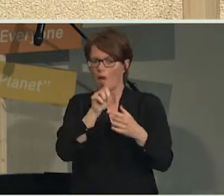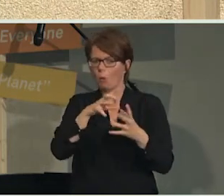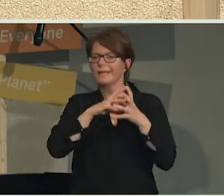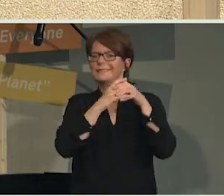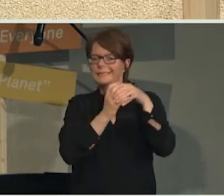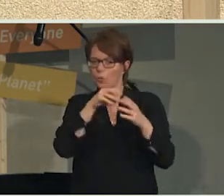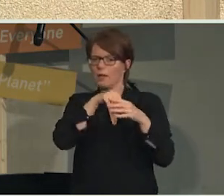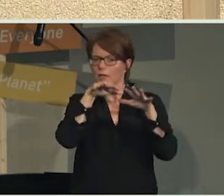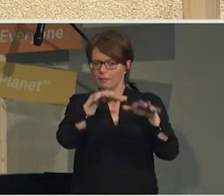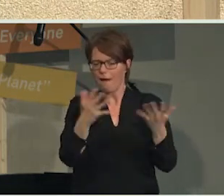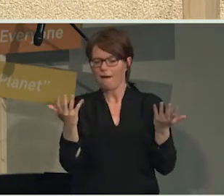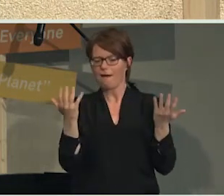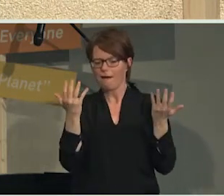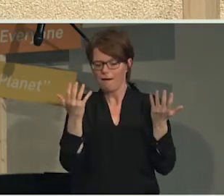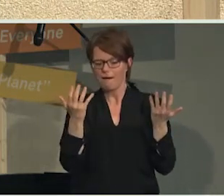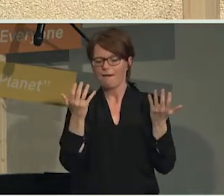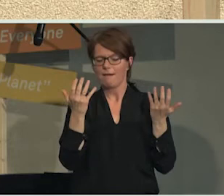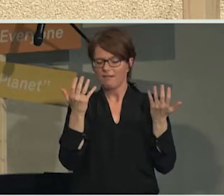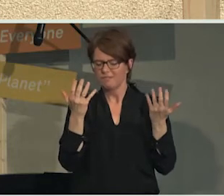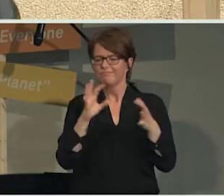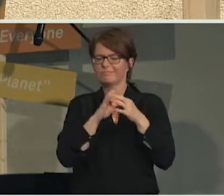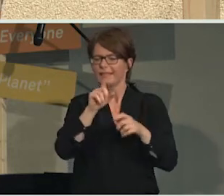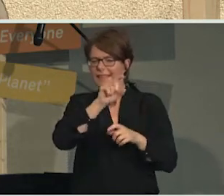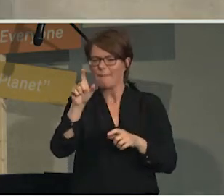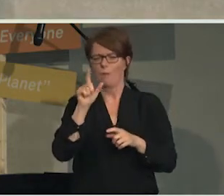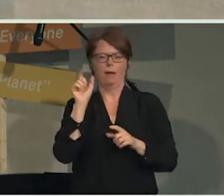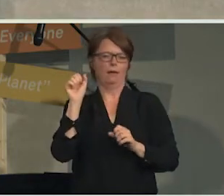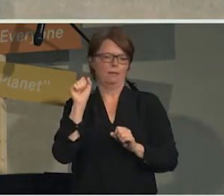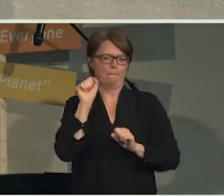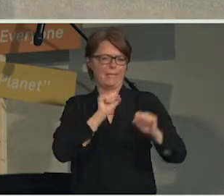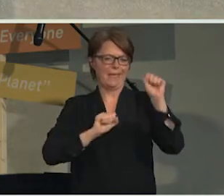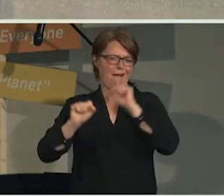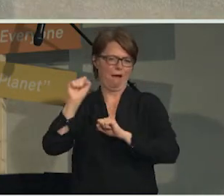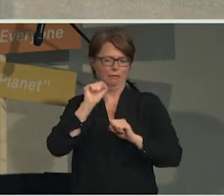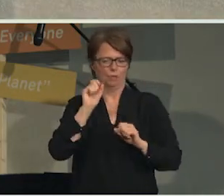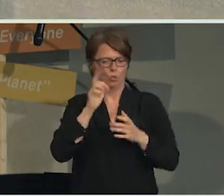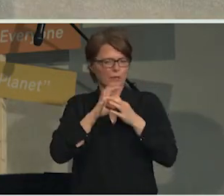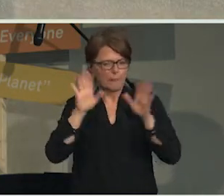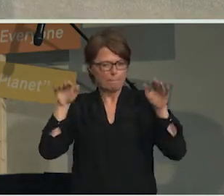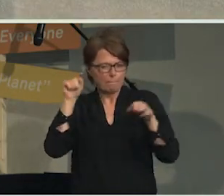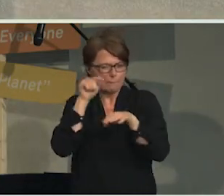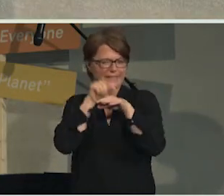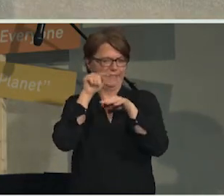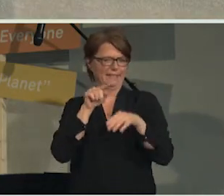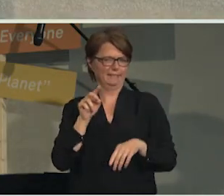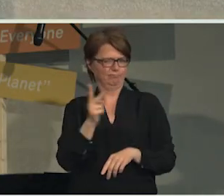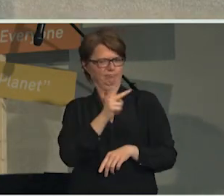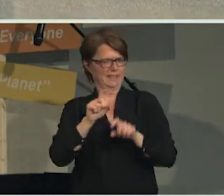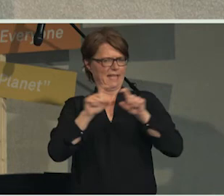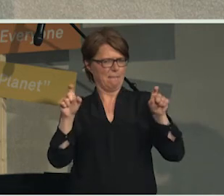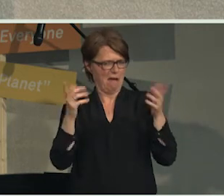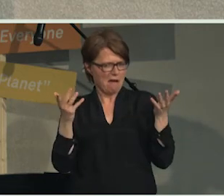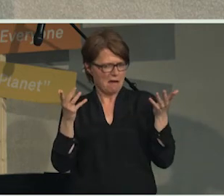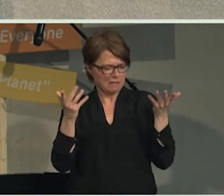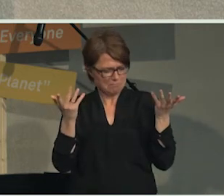Saturday afternoon, he chooses that film. A brown bear walking in the woods, spots a tree. I'm like, huh?